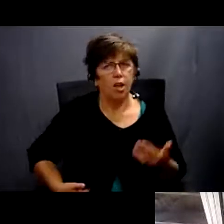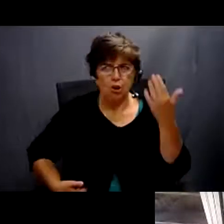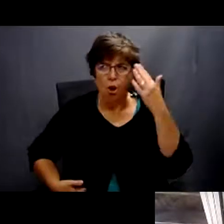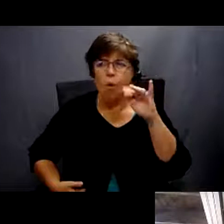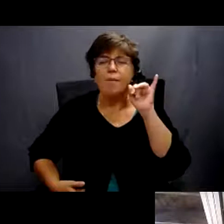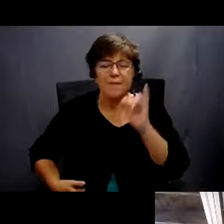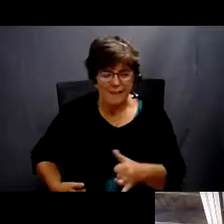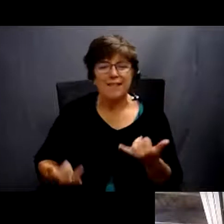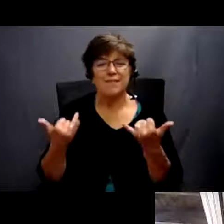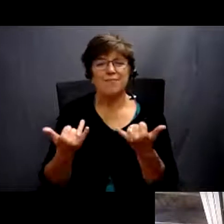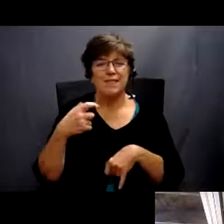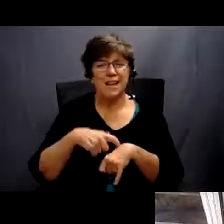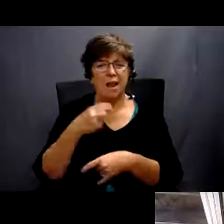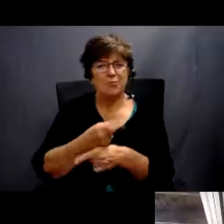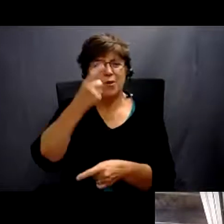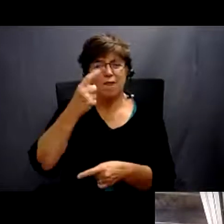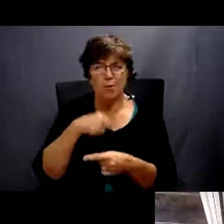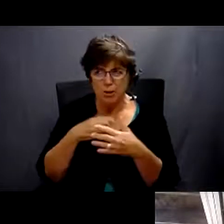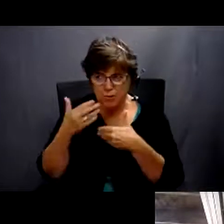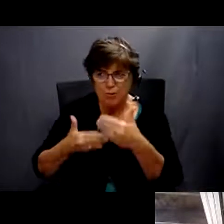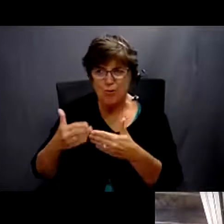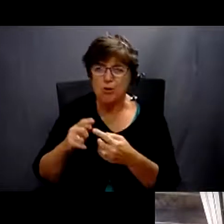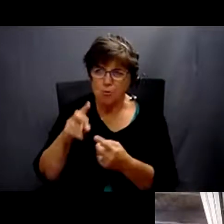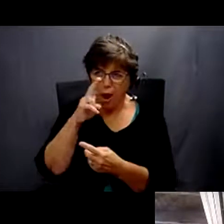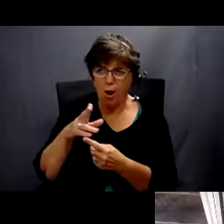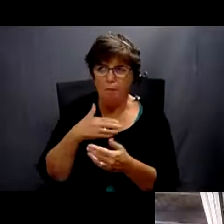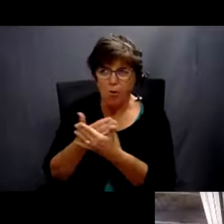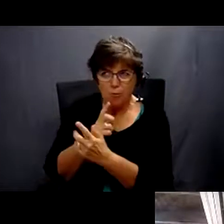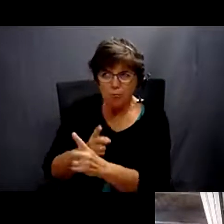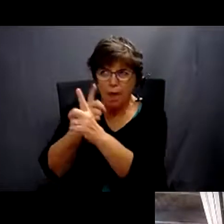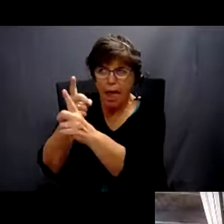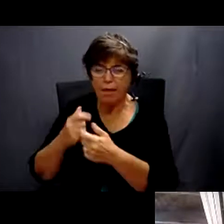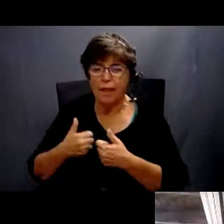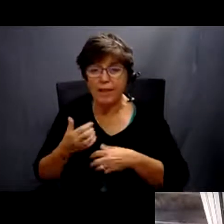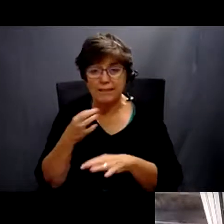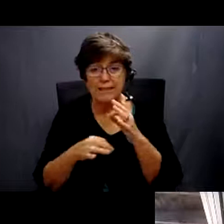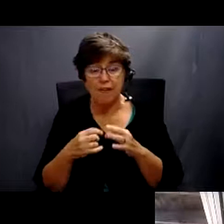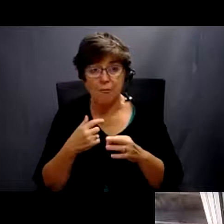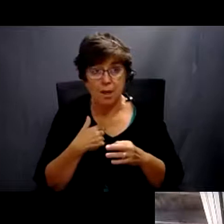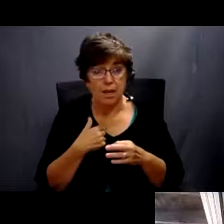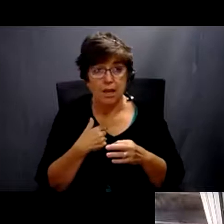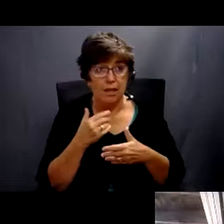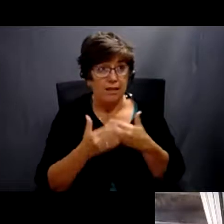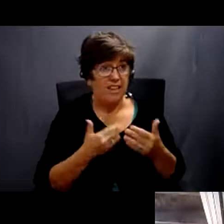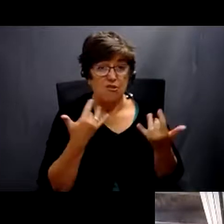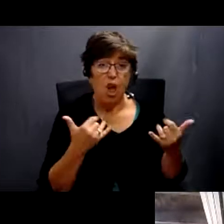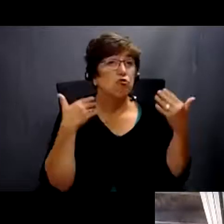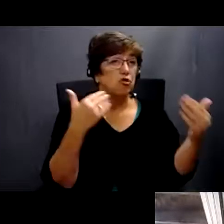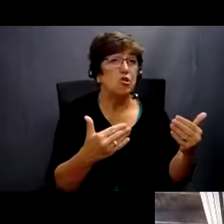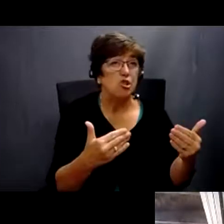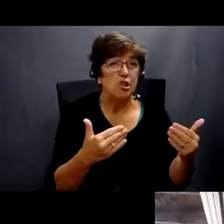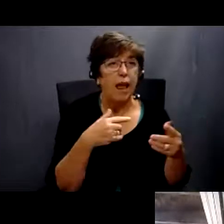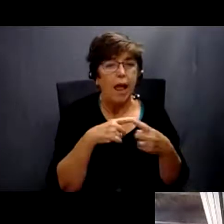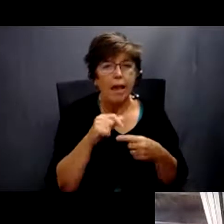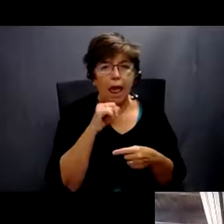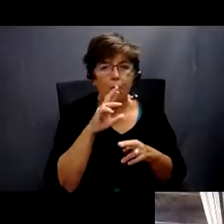feels comfortable and authentic and honoring of the path I'm on, instead of potentially have me encounter several setbacks because I didn't condition myself